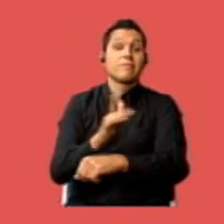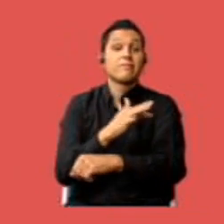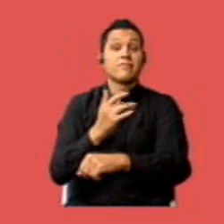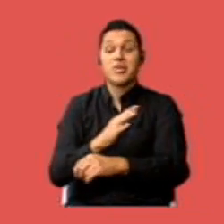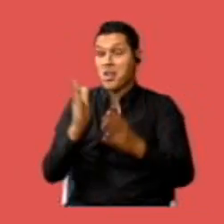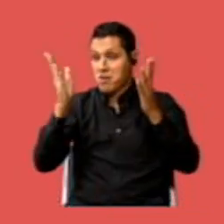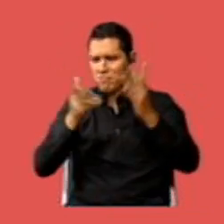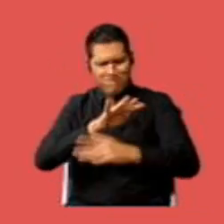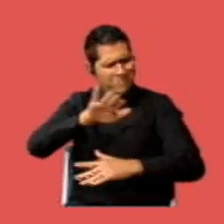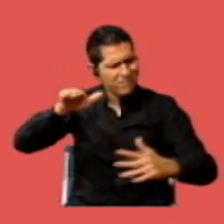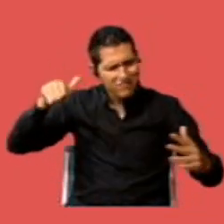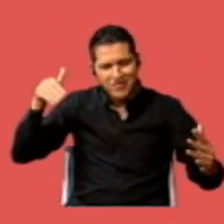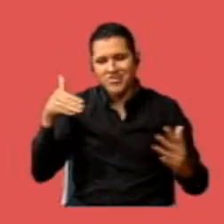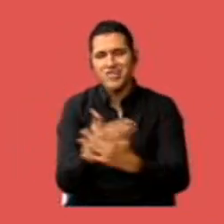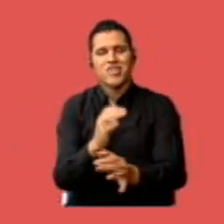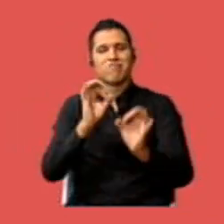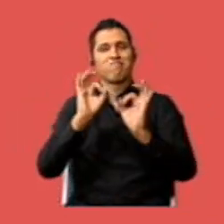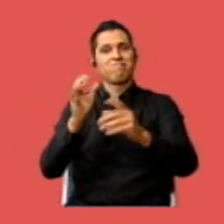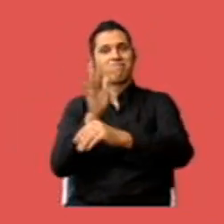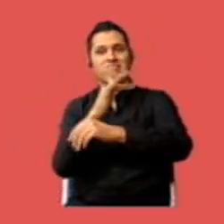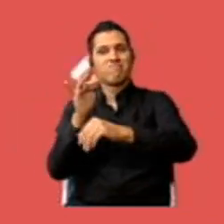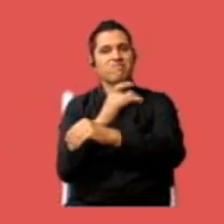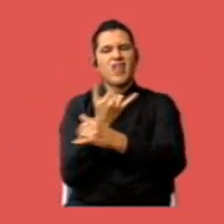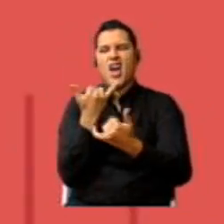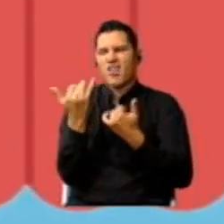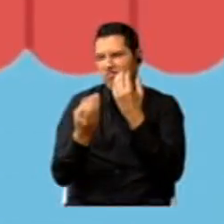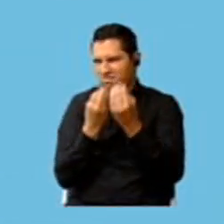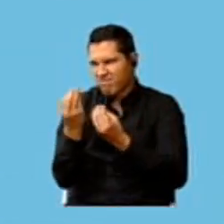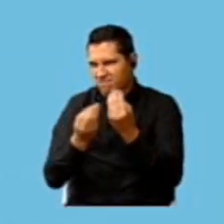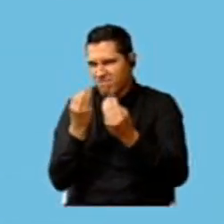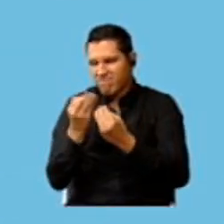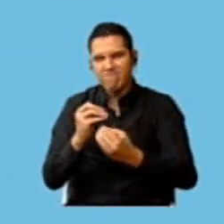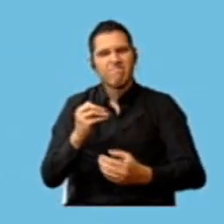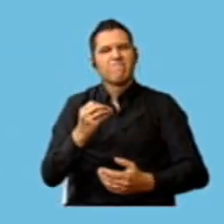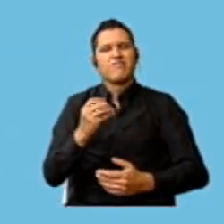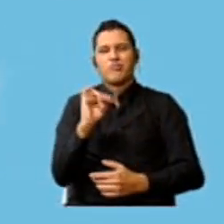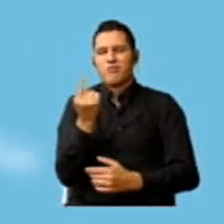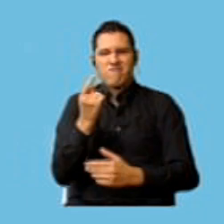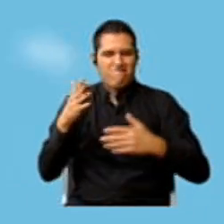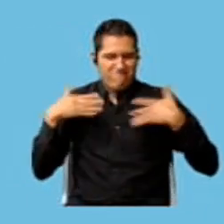Welcome, everybody. Let's have some fun.